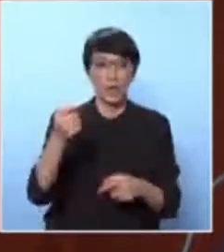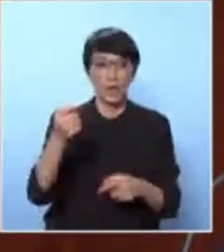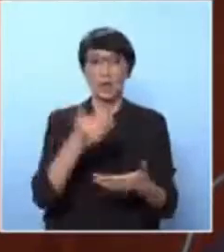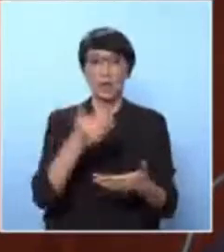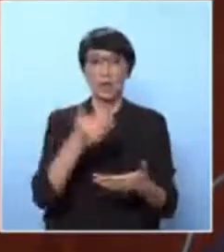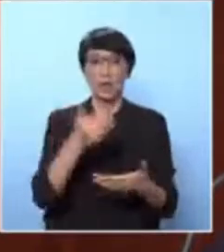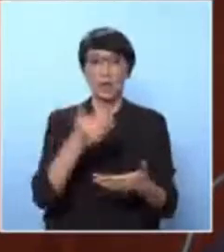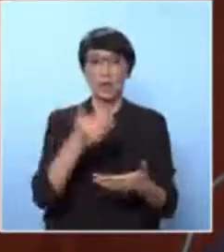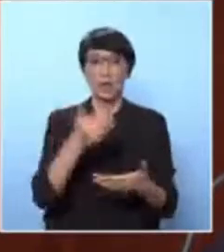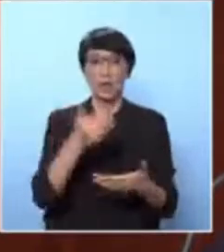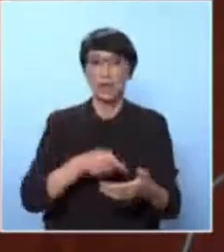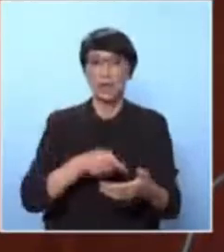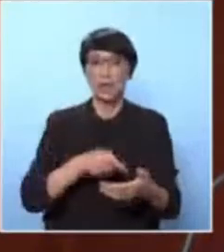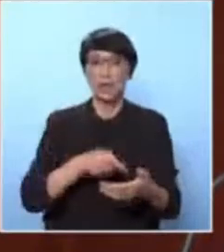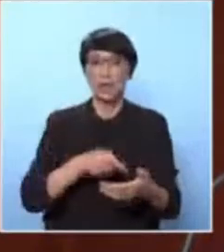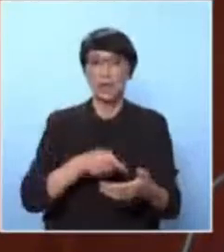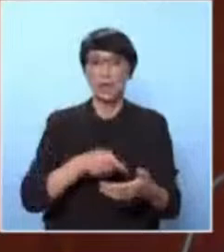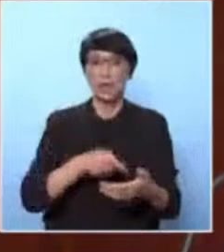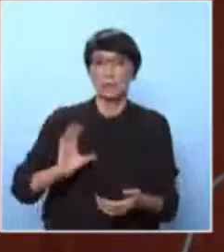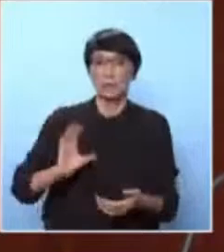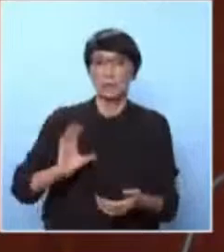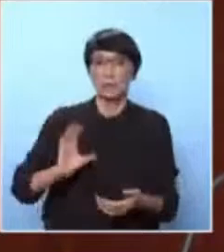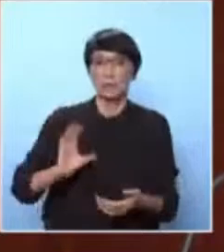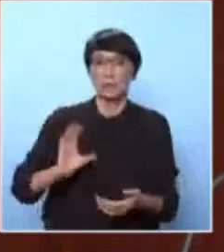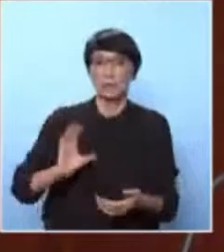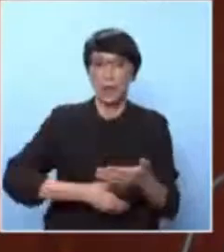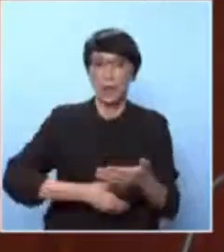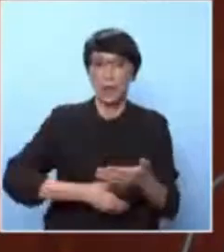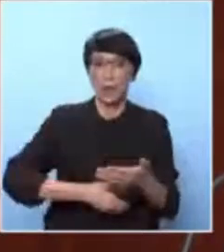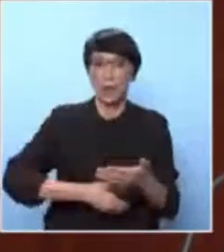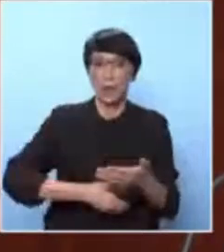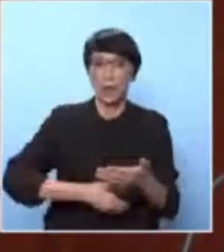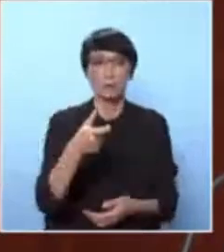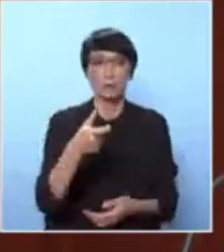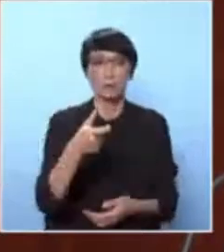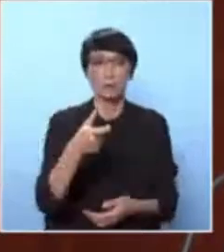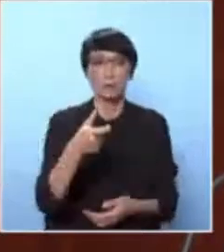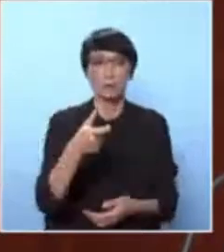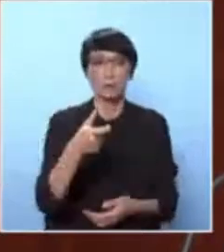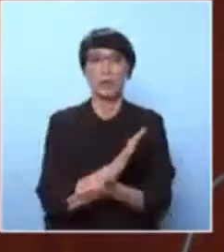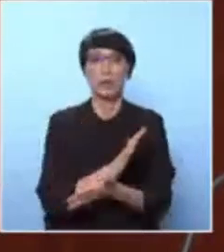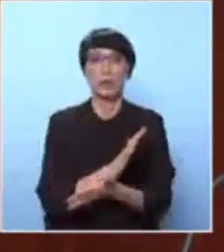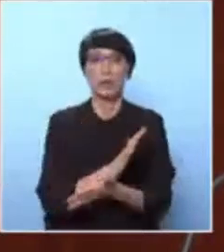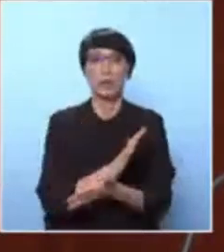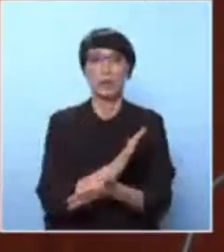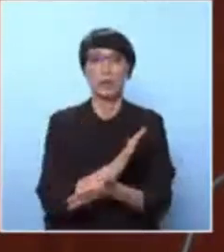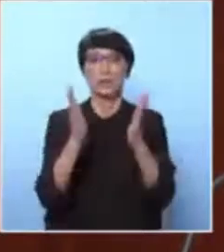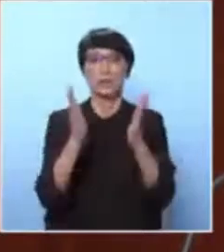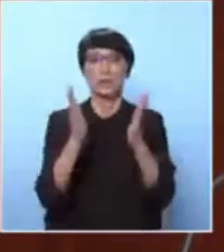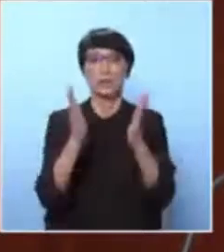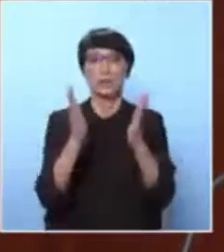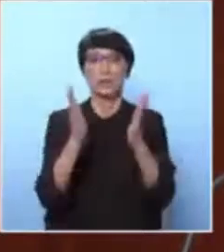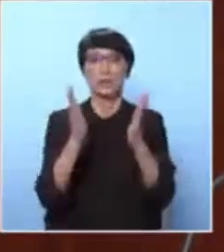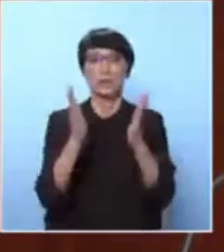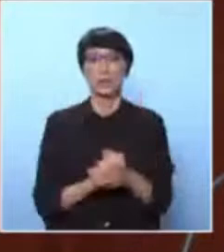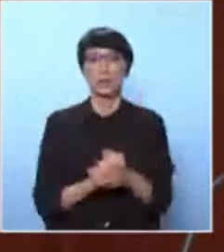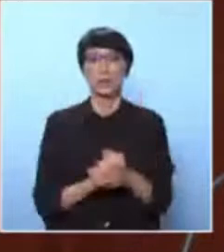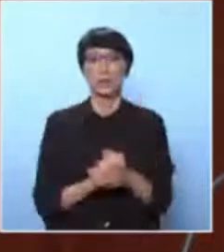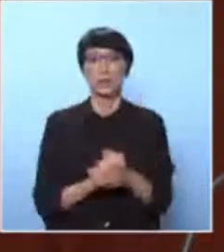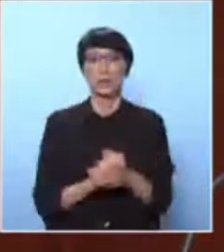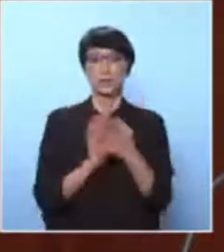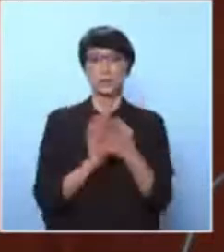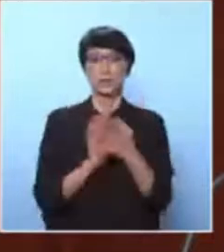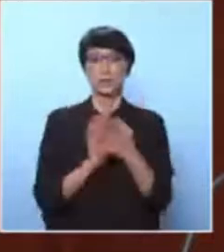The new fee structure will be implemented later this year. 4. Reform GEM or